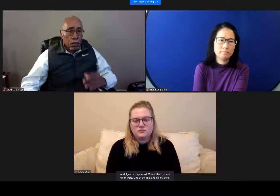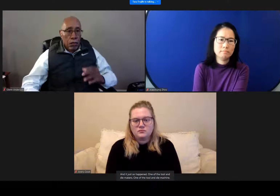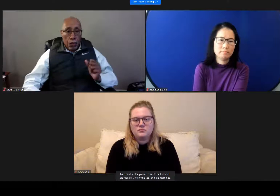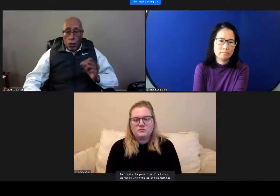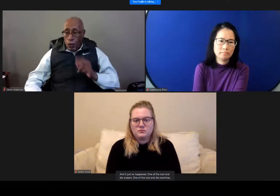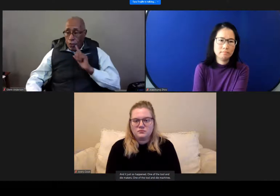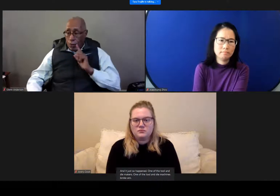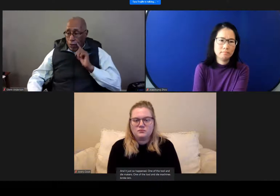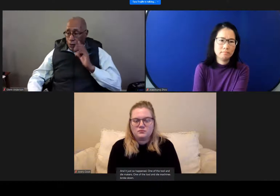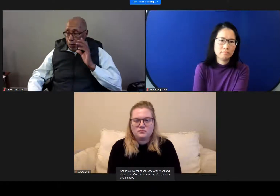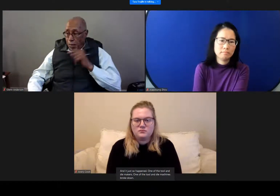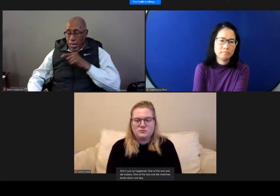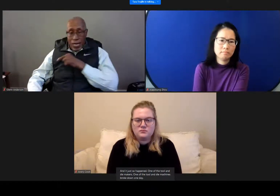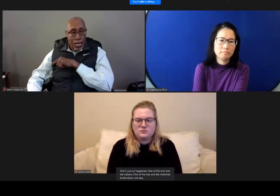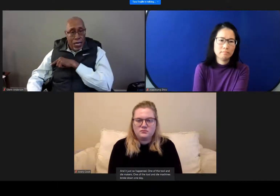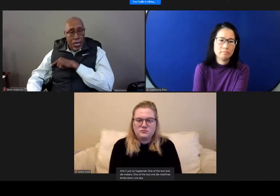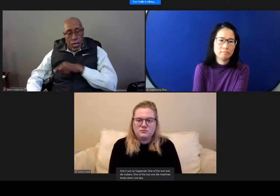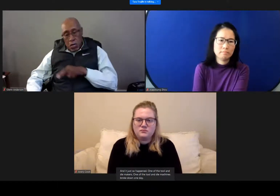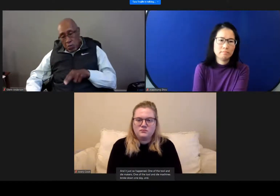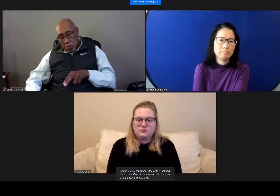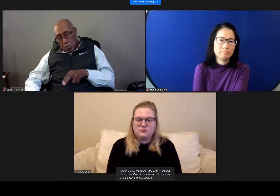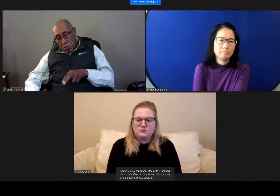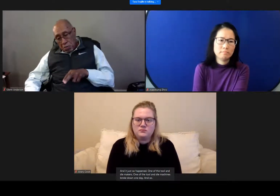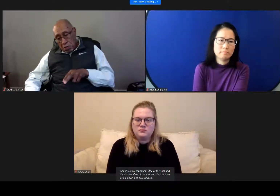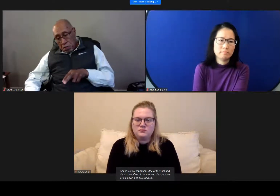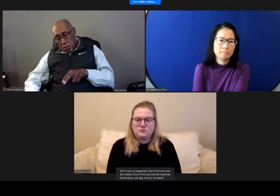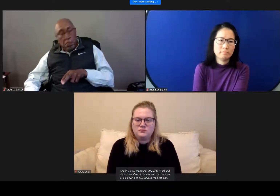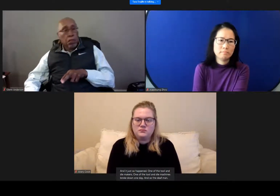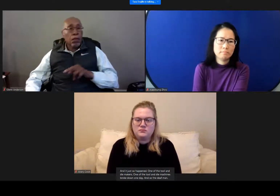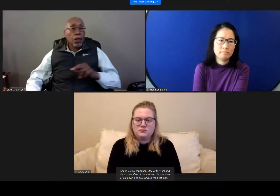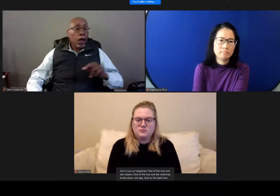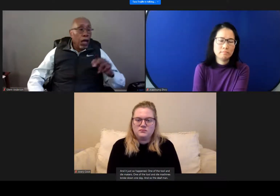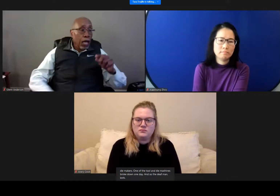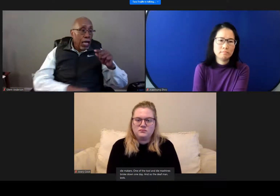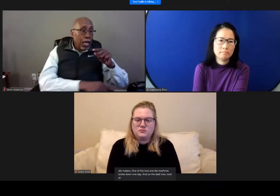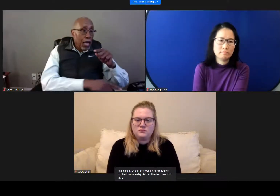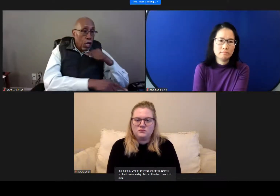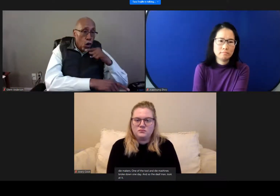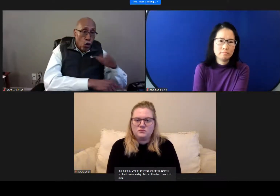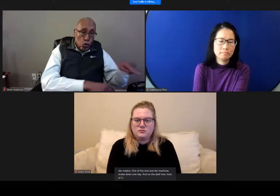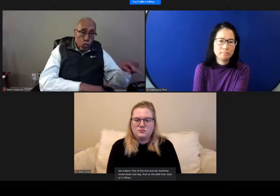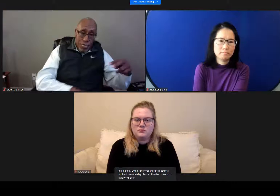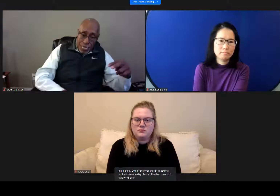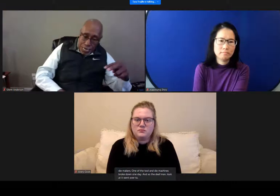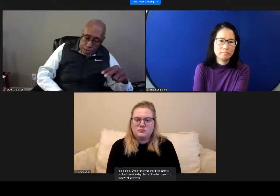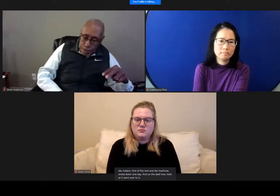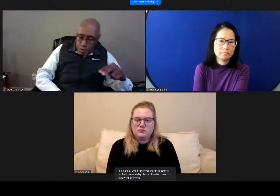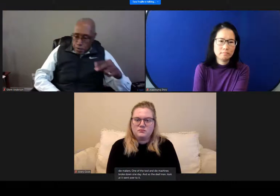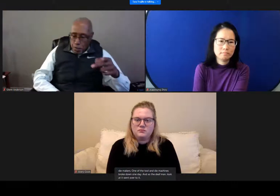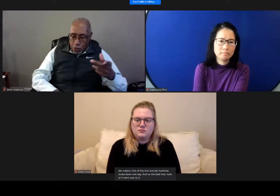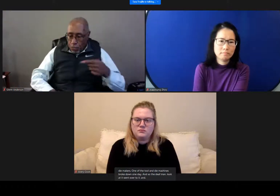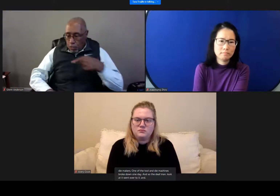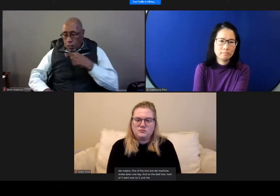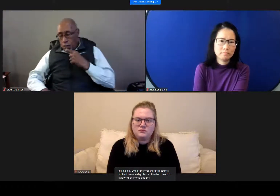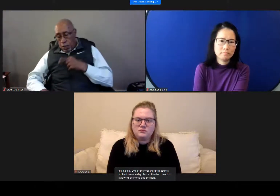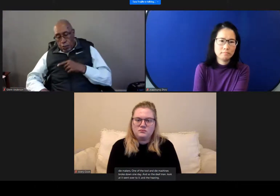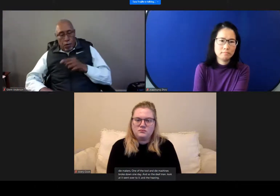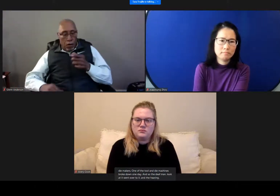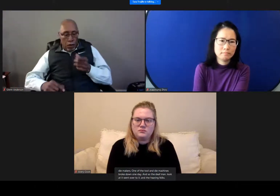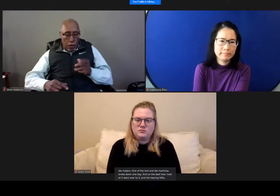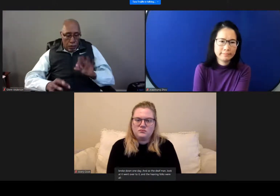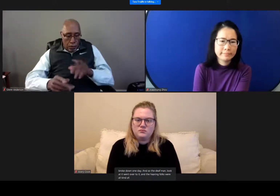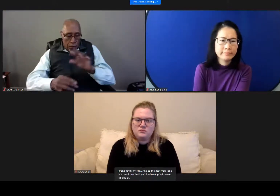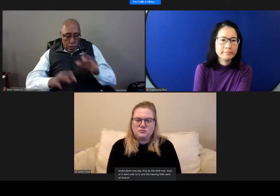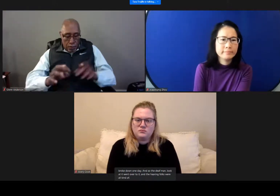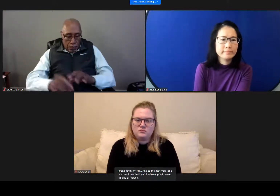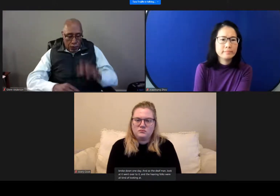machines broke down one day. And so the deaf man looked at it, went over to it, and the hearing folks were all